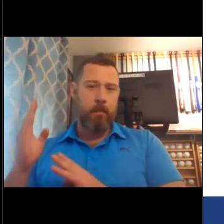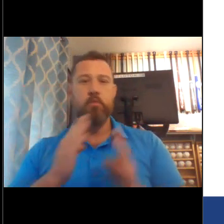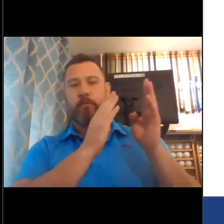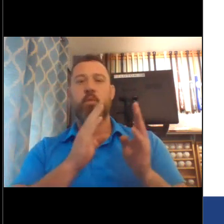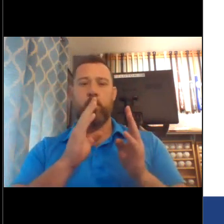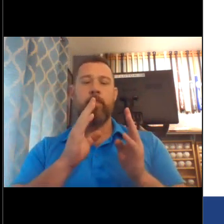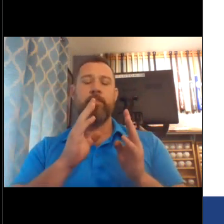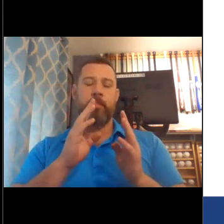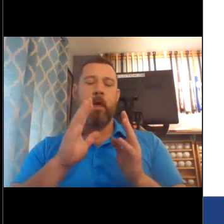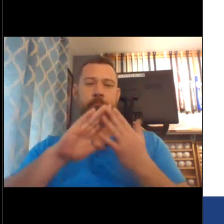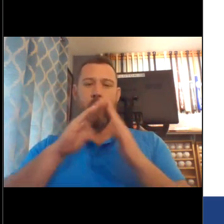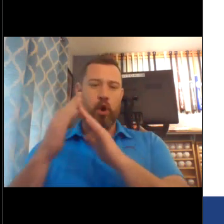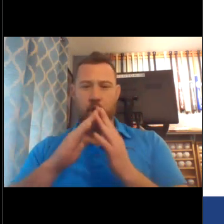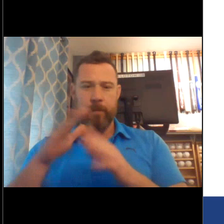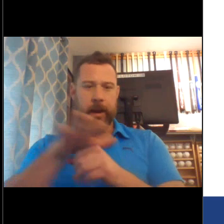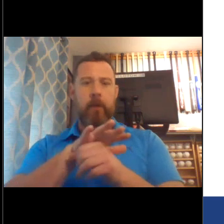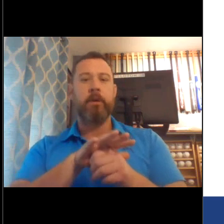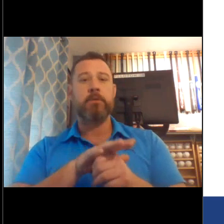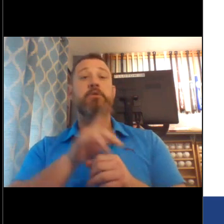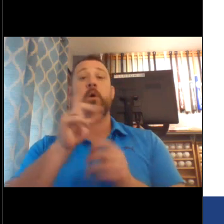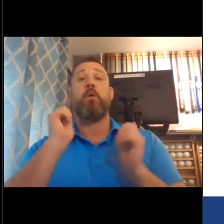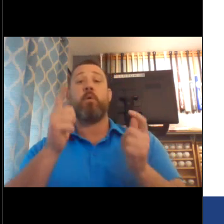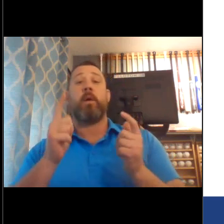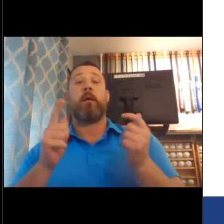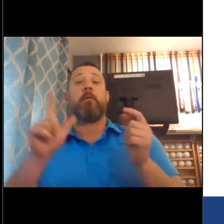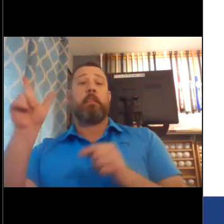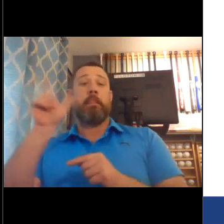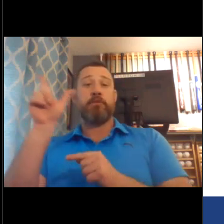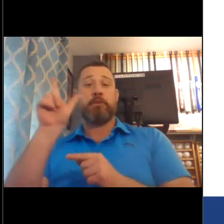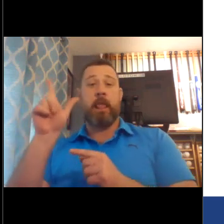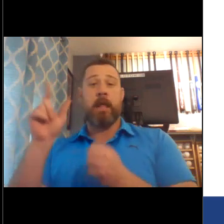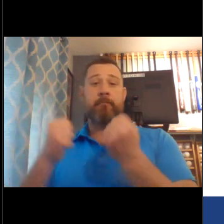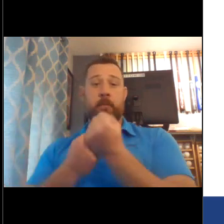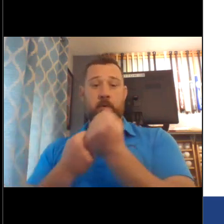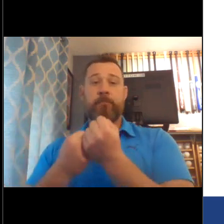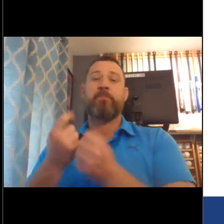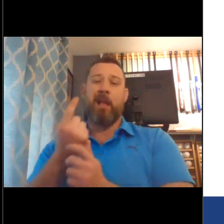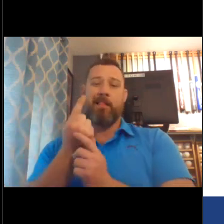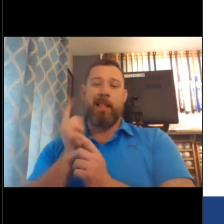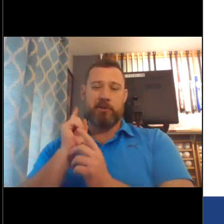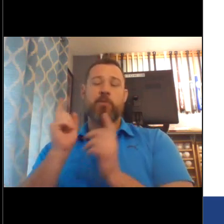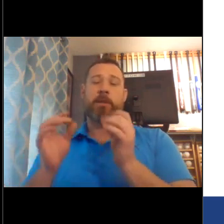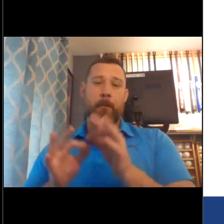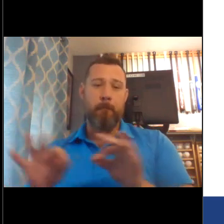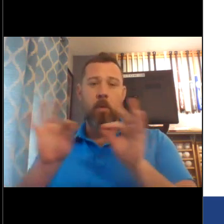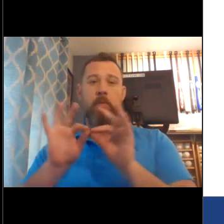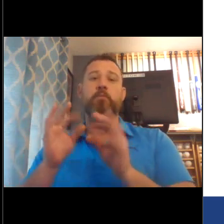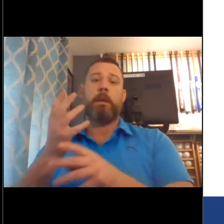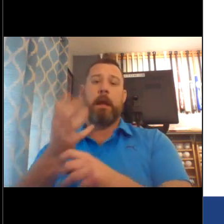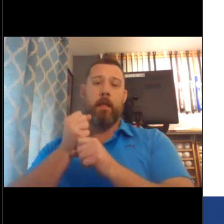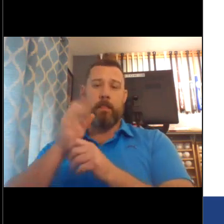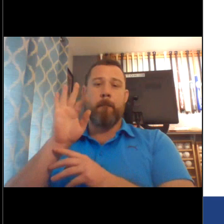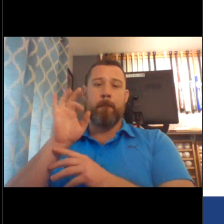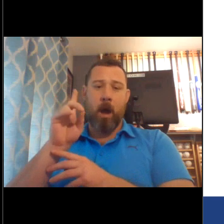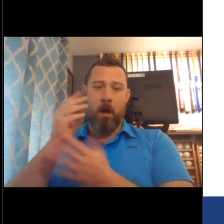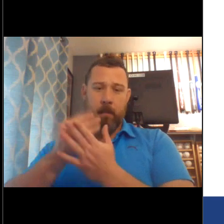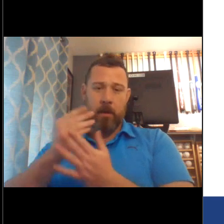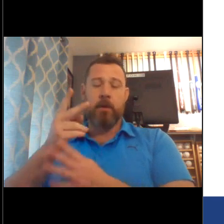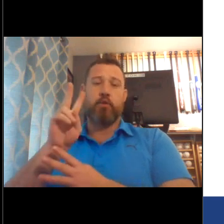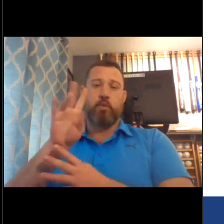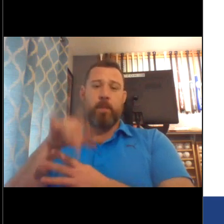forward. Quick legislative support thing from last year that was important to us. We got the bond money back in 2008 to get this